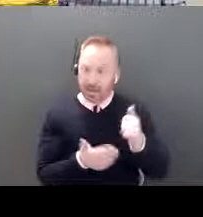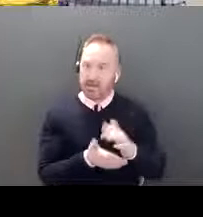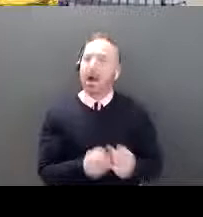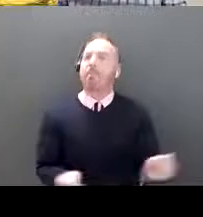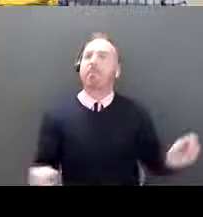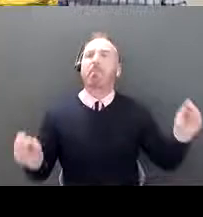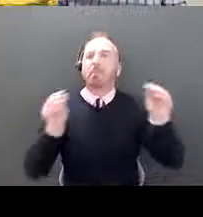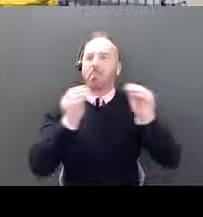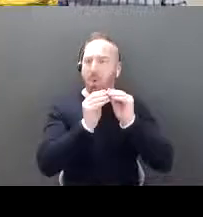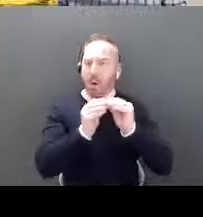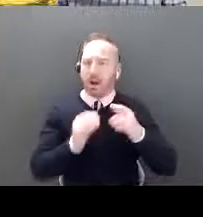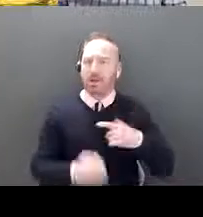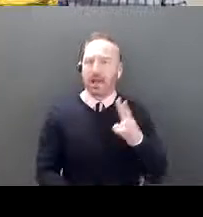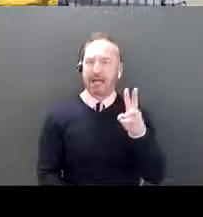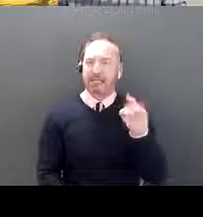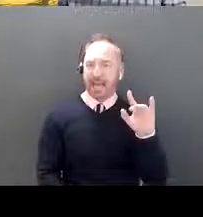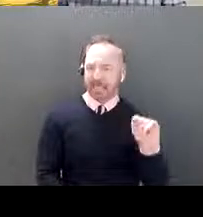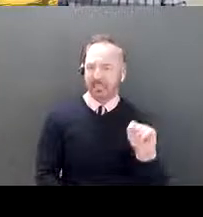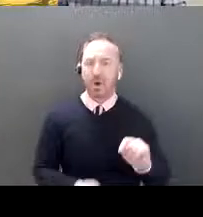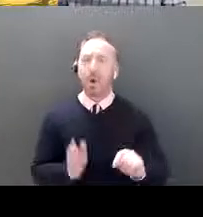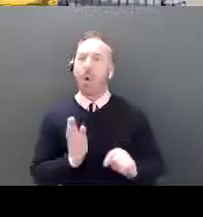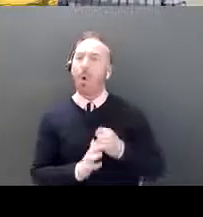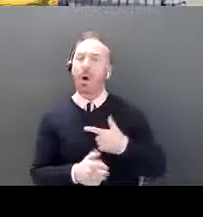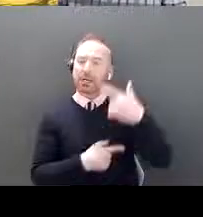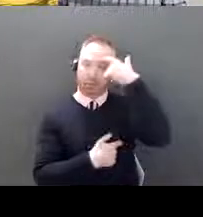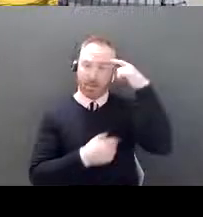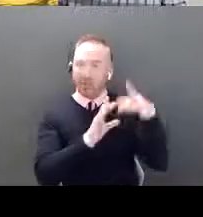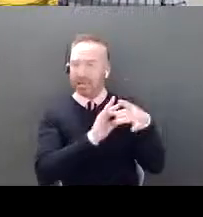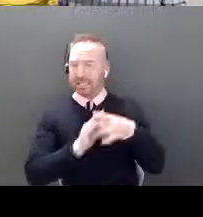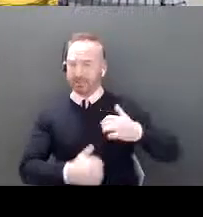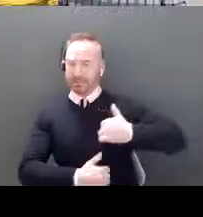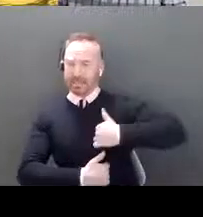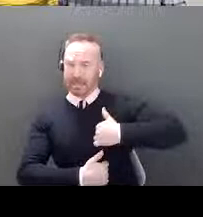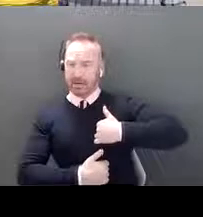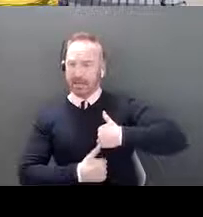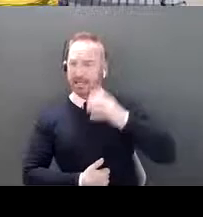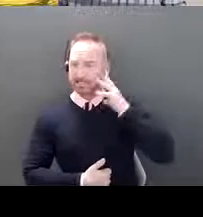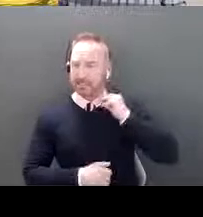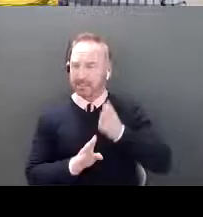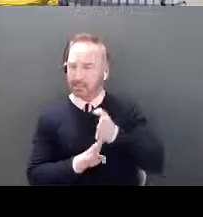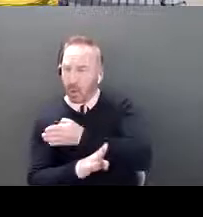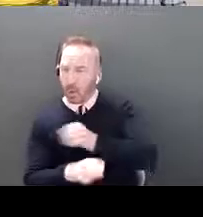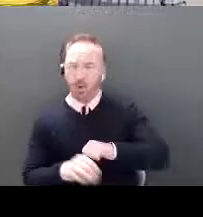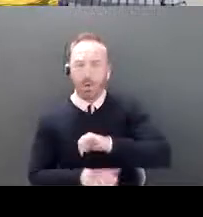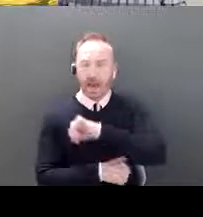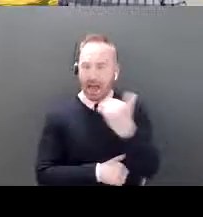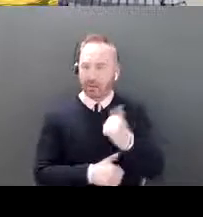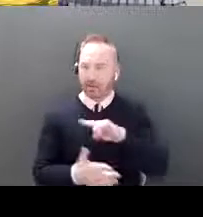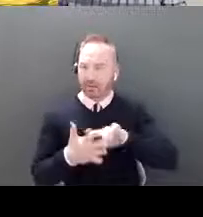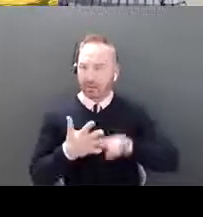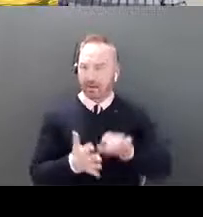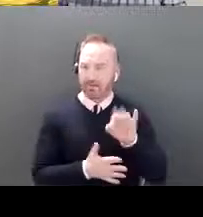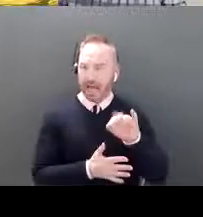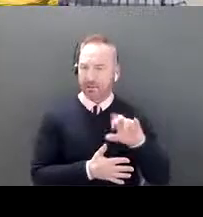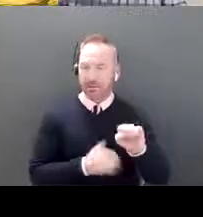trauma, military background, together with some other factors. So there's an emerging research on